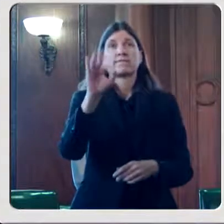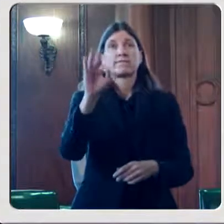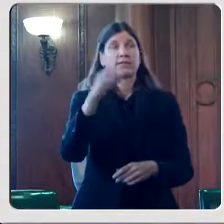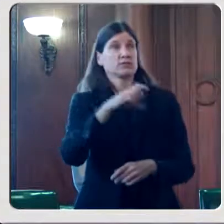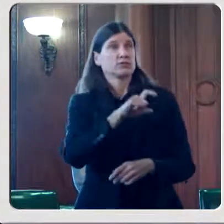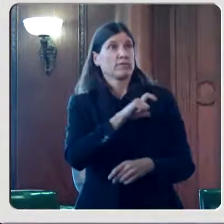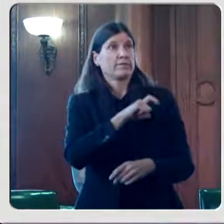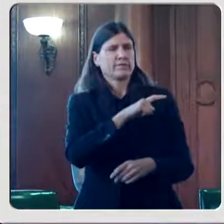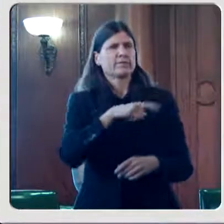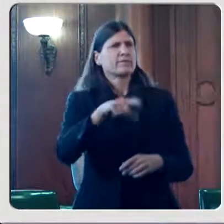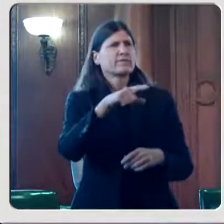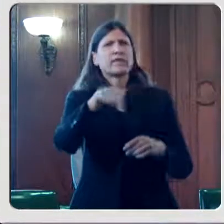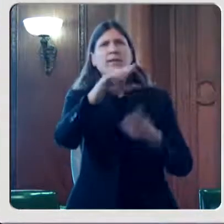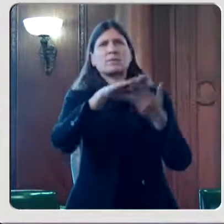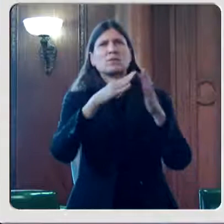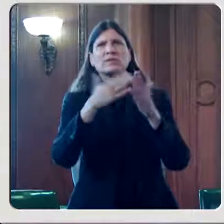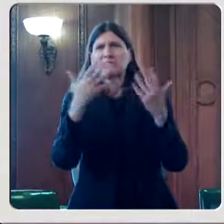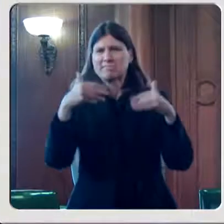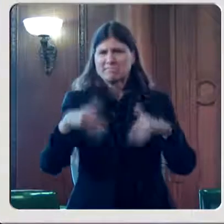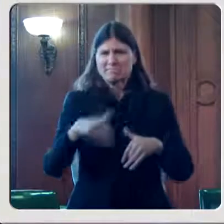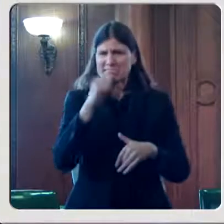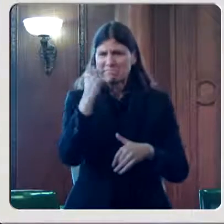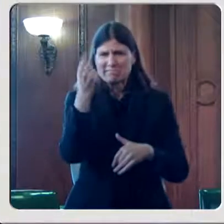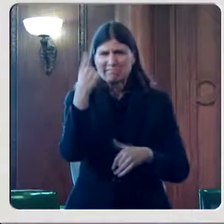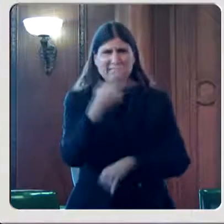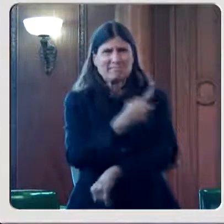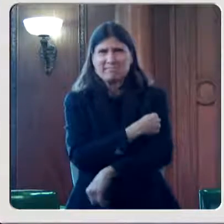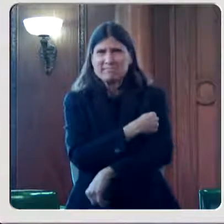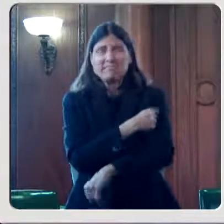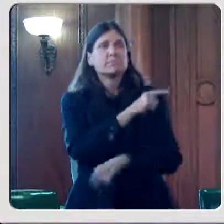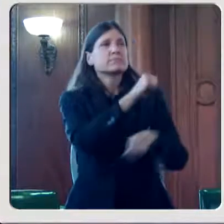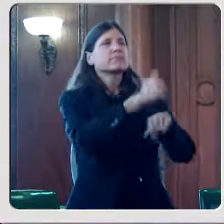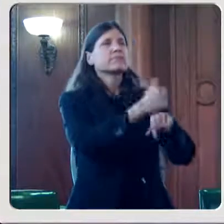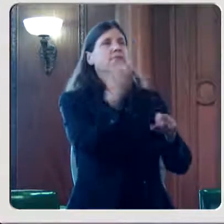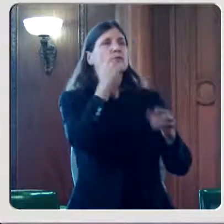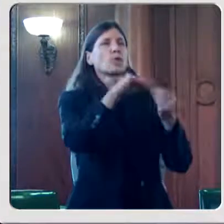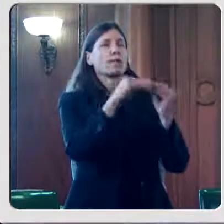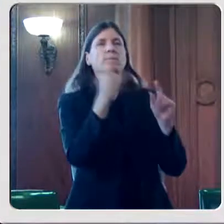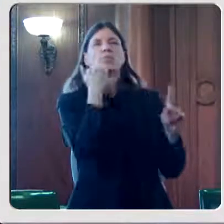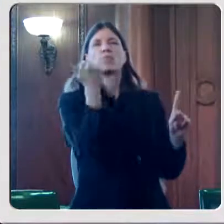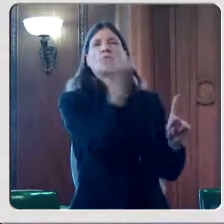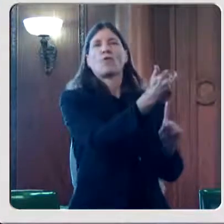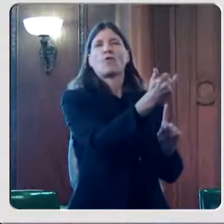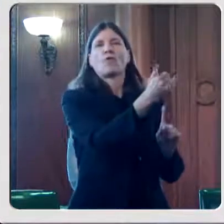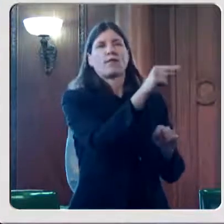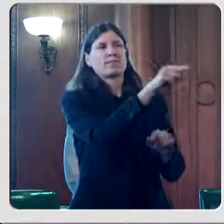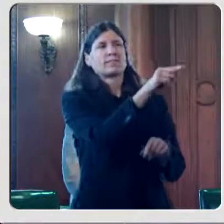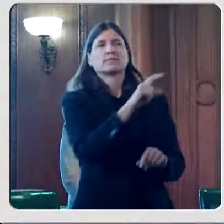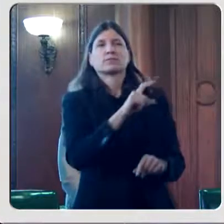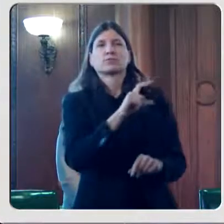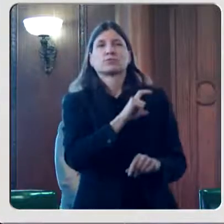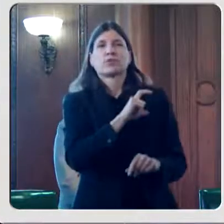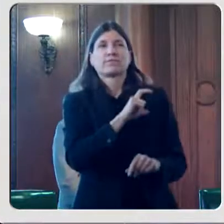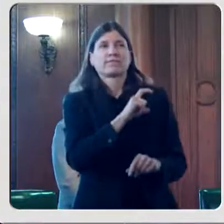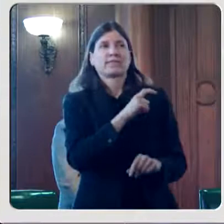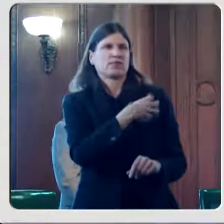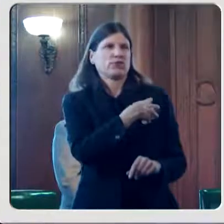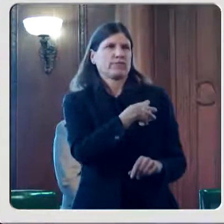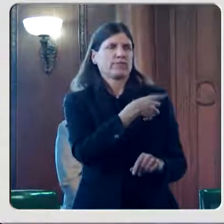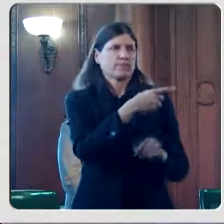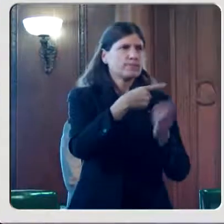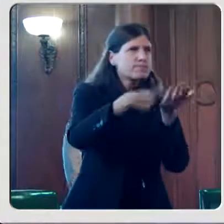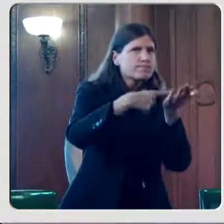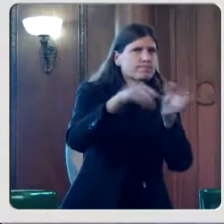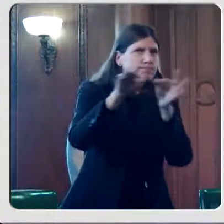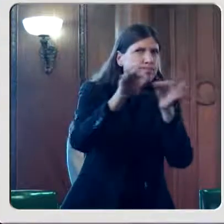mass.gov website. So if your time to get vaccine comes up, please take an appointment and get a